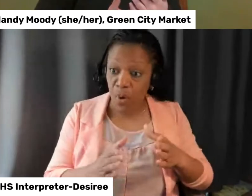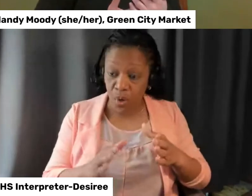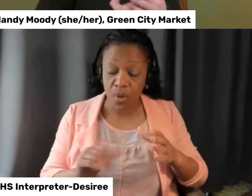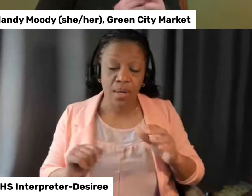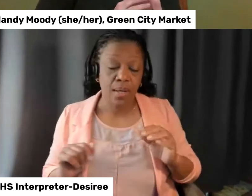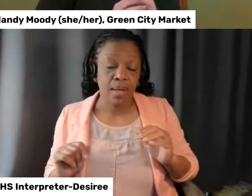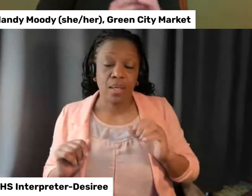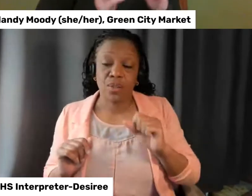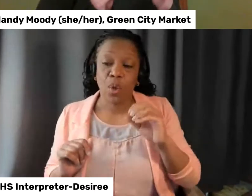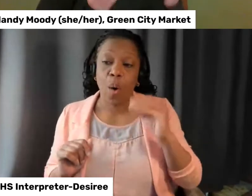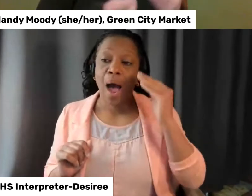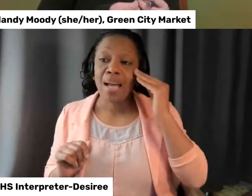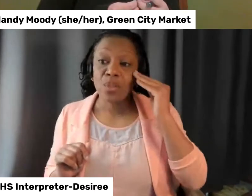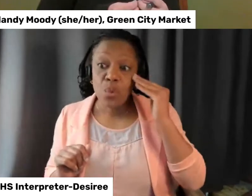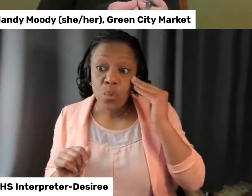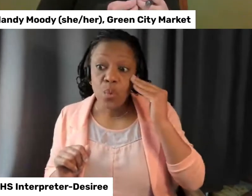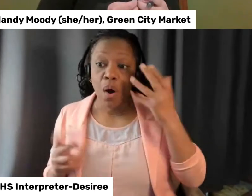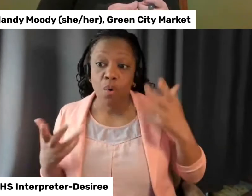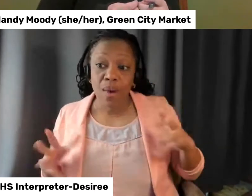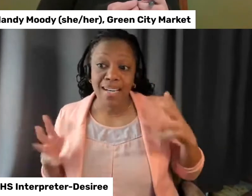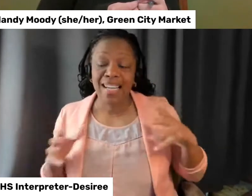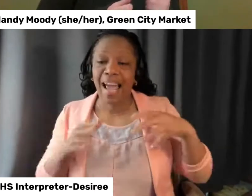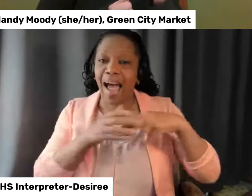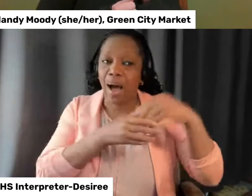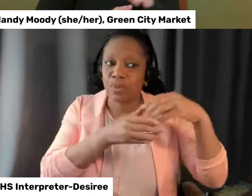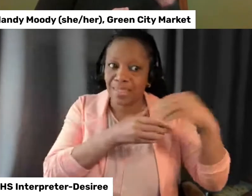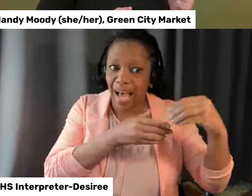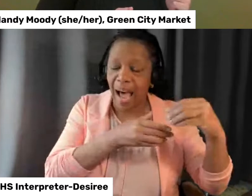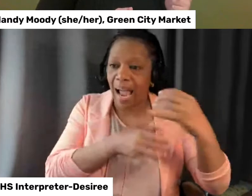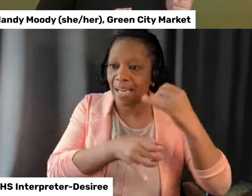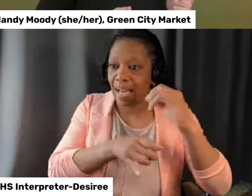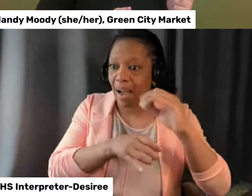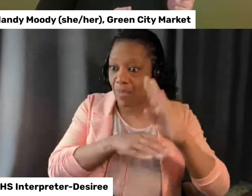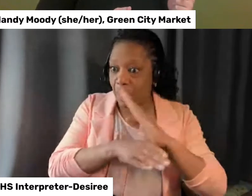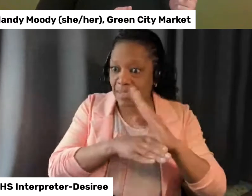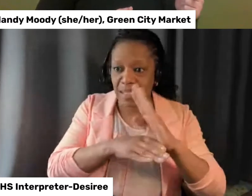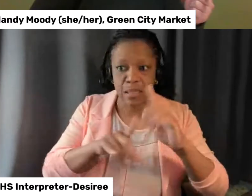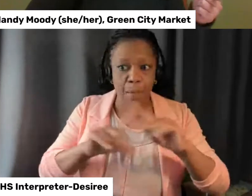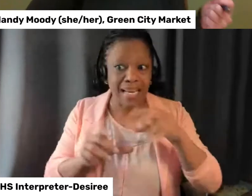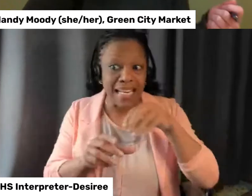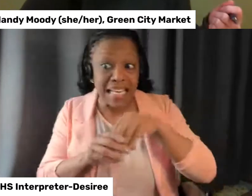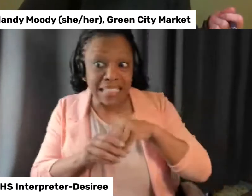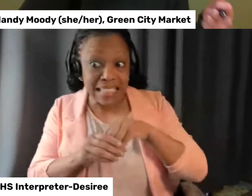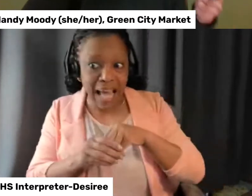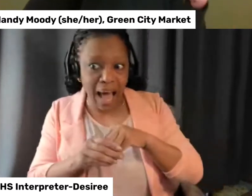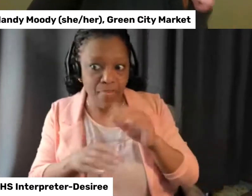the industry, but didn't know the inside of the industry. And when you pull back the curtain,